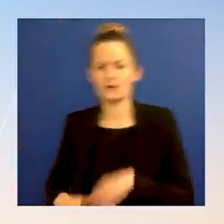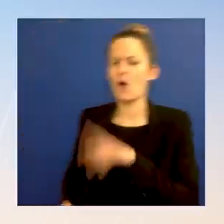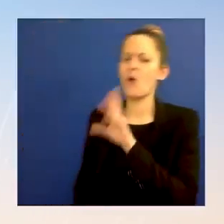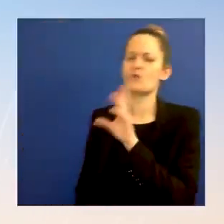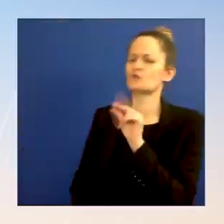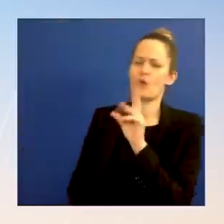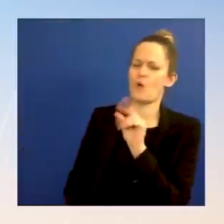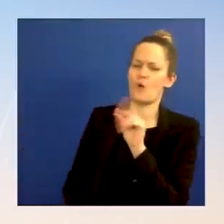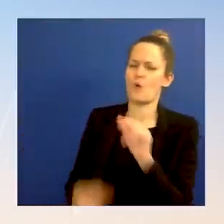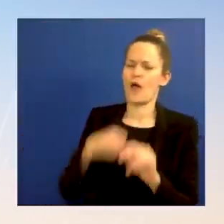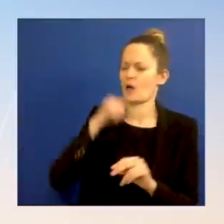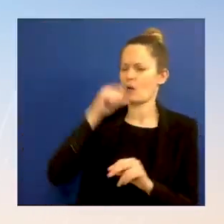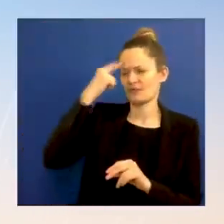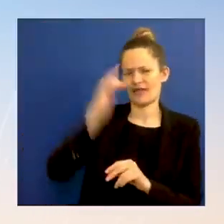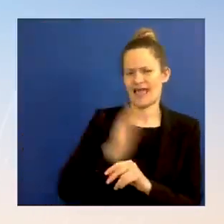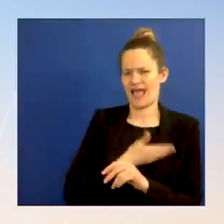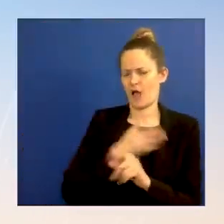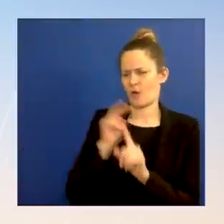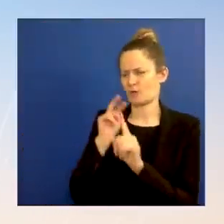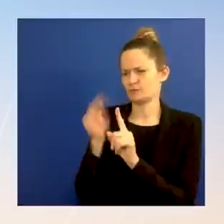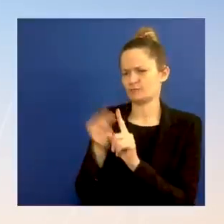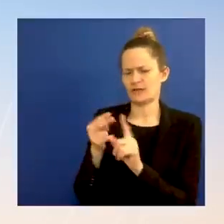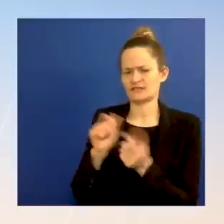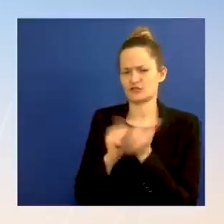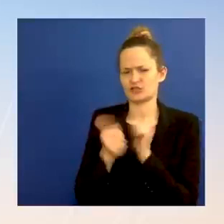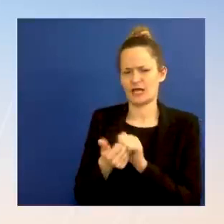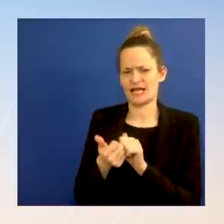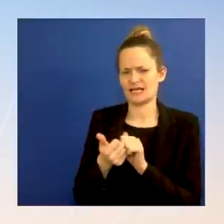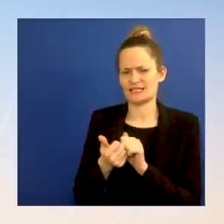strategic interest in reducing global oil supply because